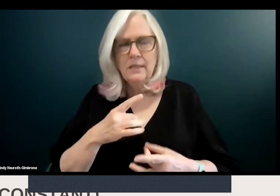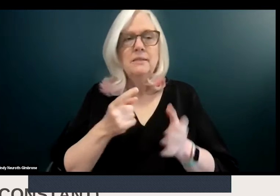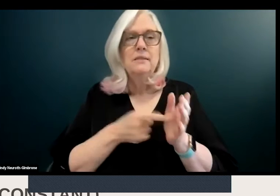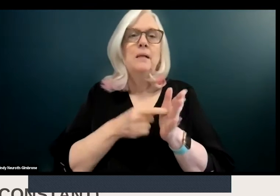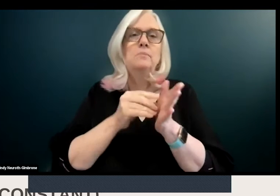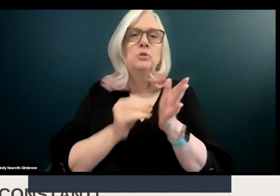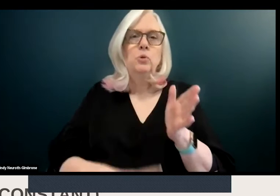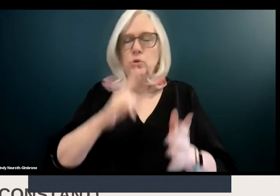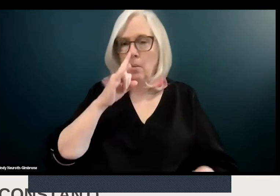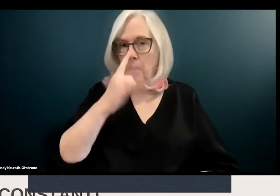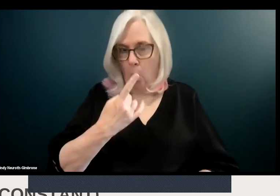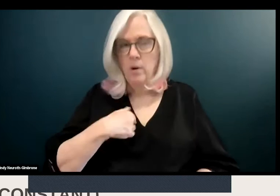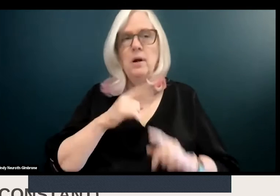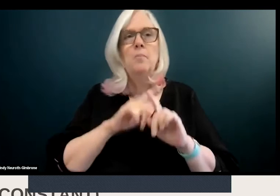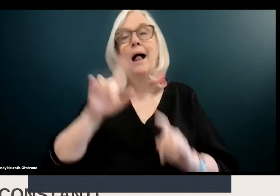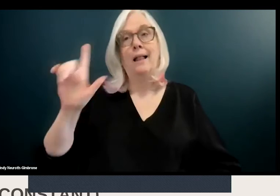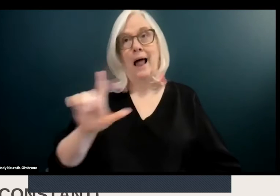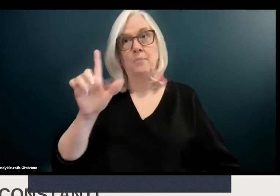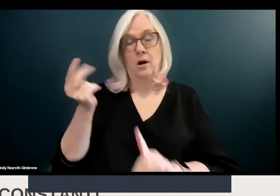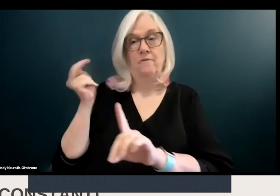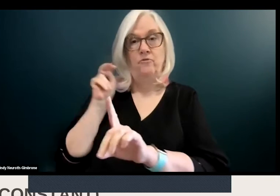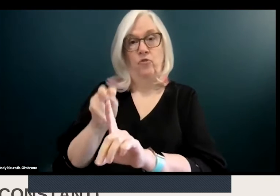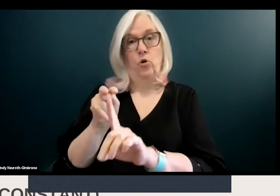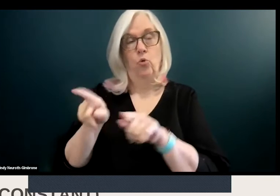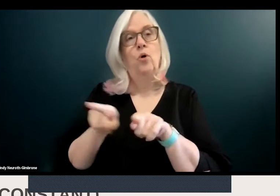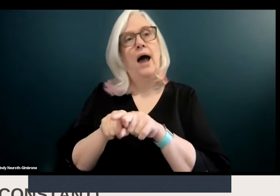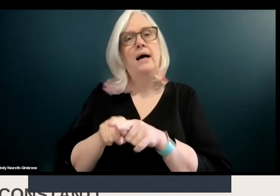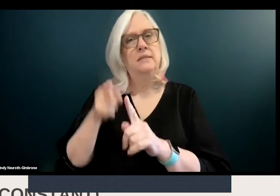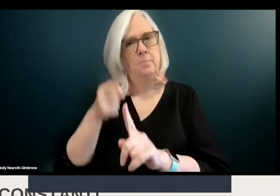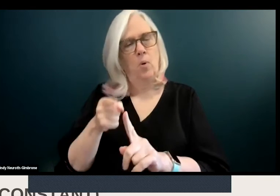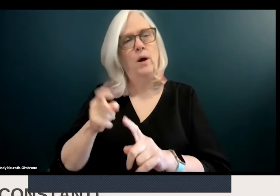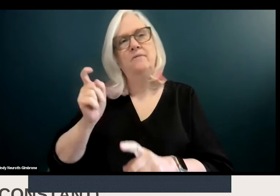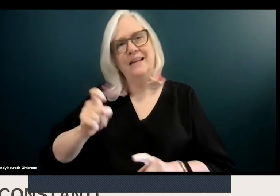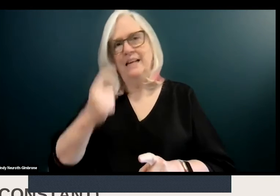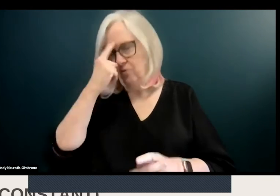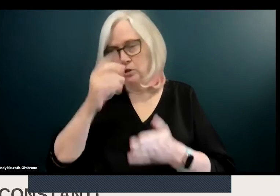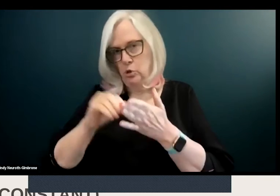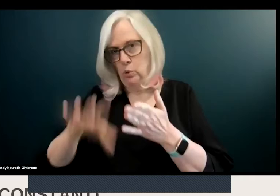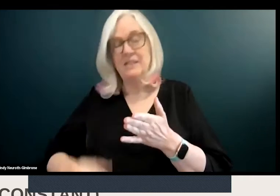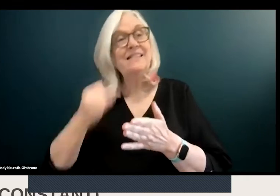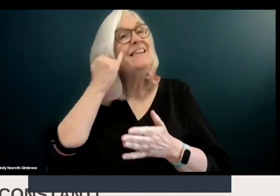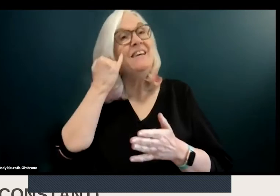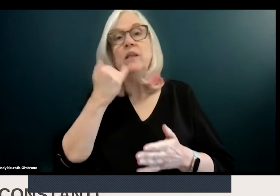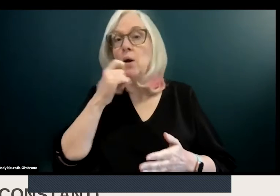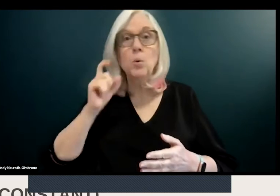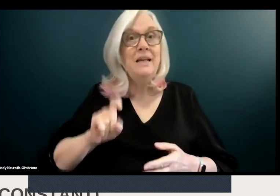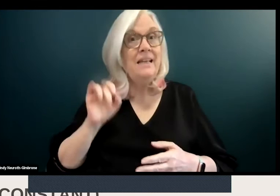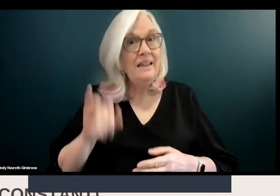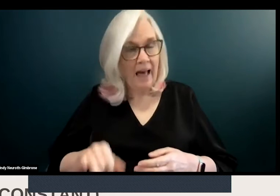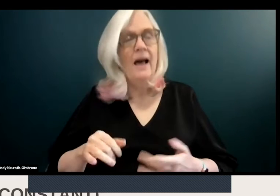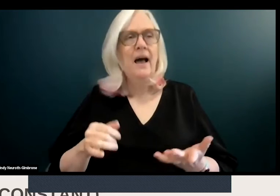Libraries are often seen as a point of need for students, and if they haven't needed it in the past, they tend to avoid it. We often encounter students who have felt